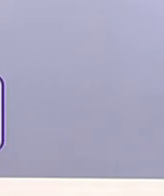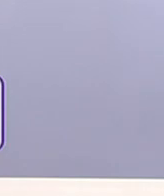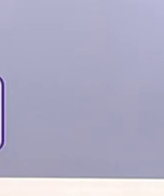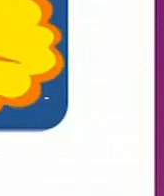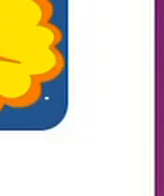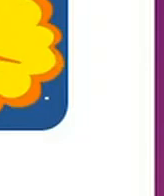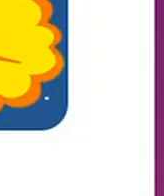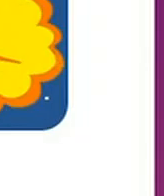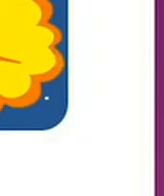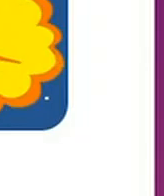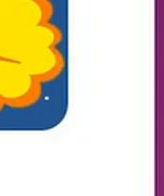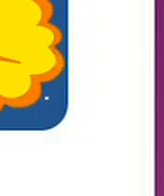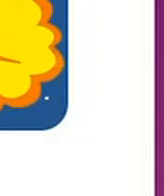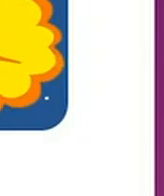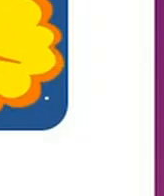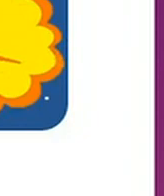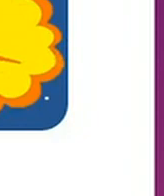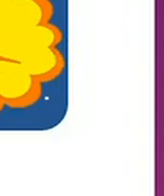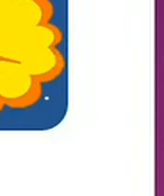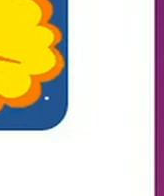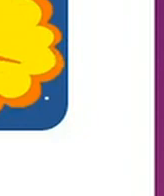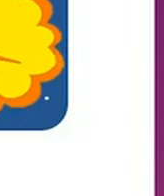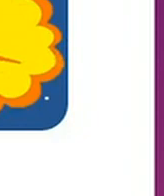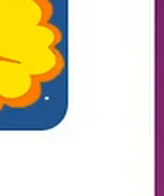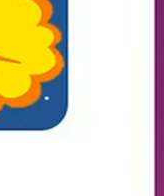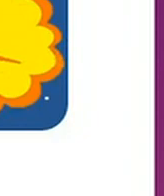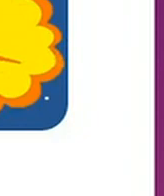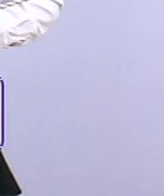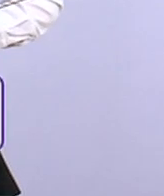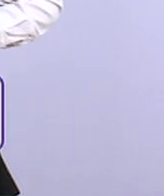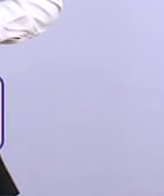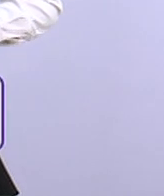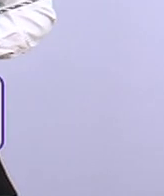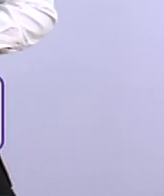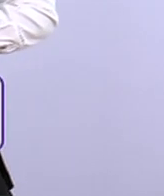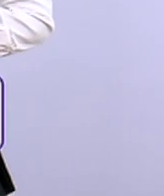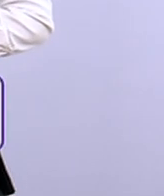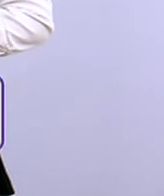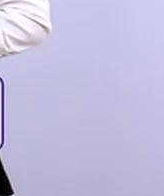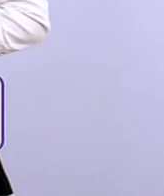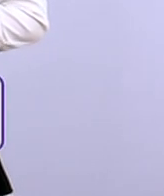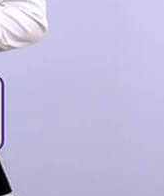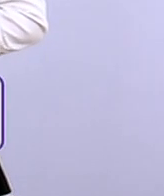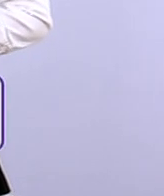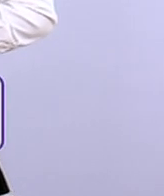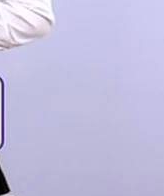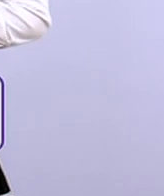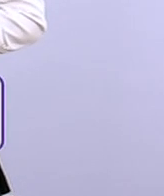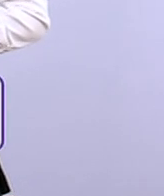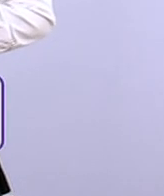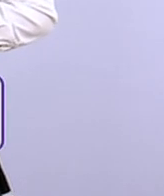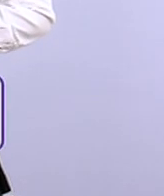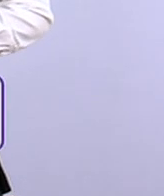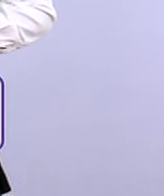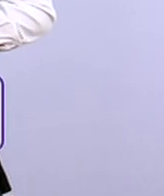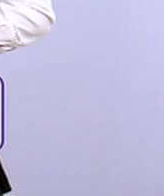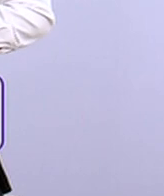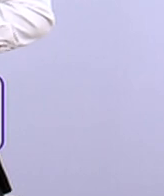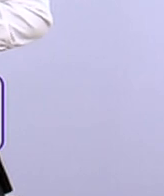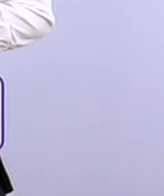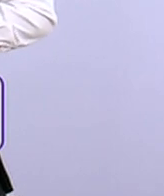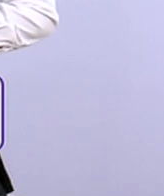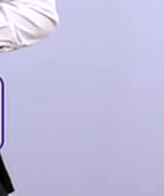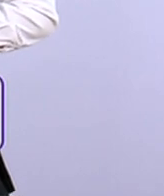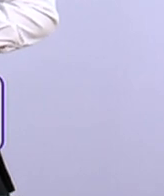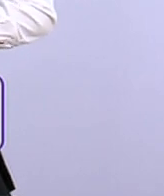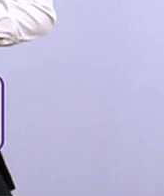Now I am traveling to the green planet. It has got a big mouth, a